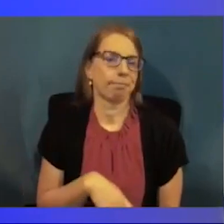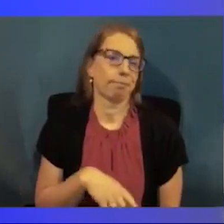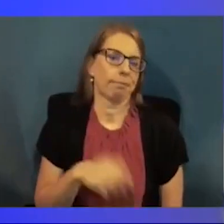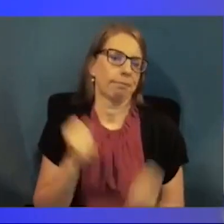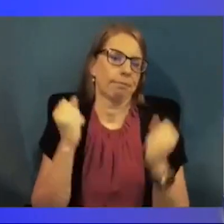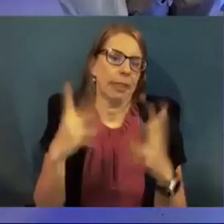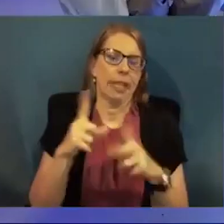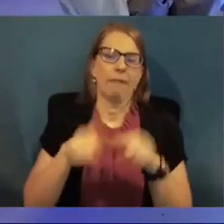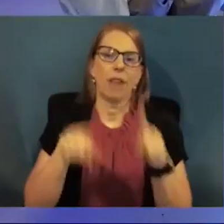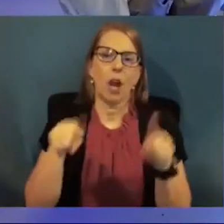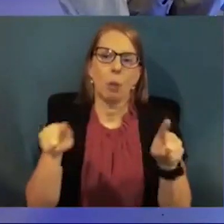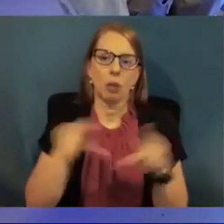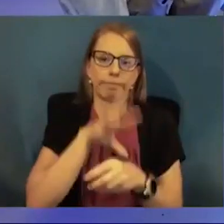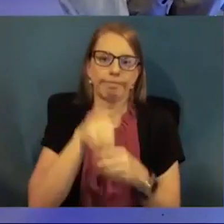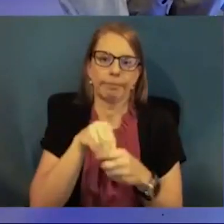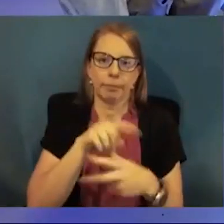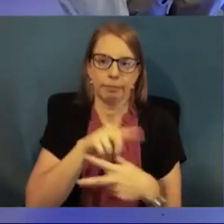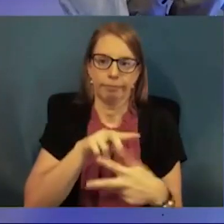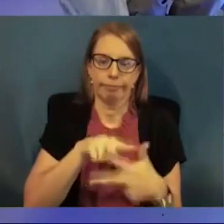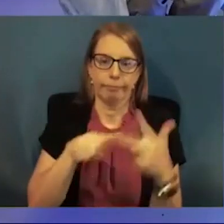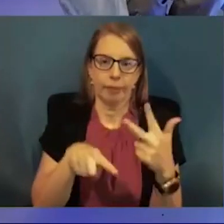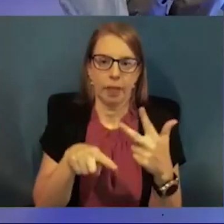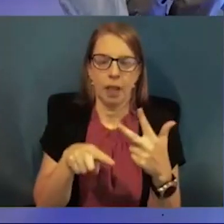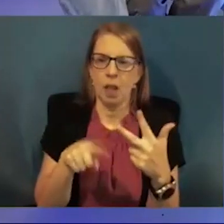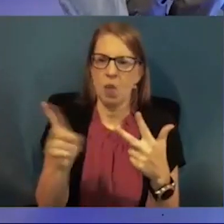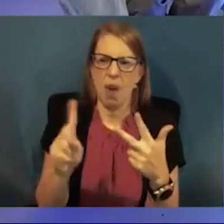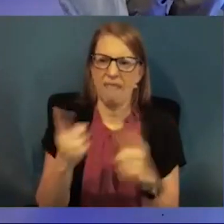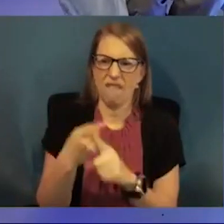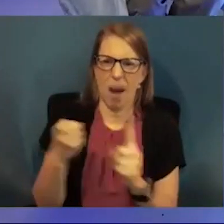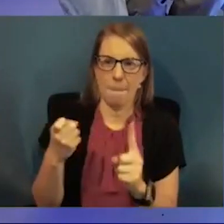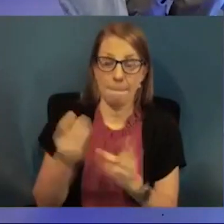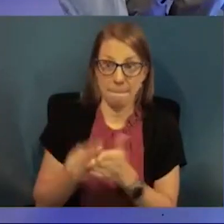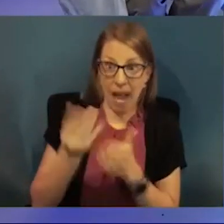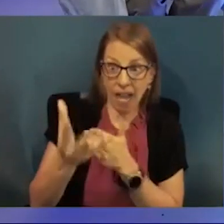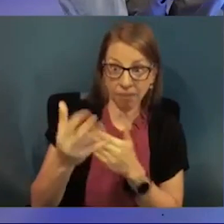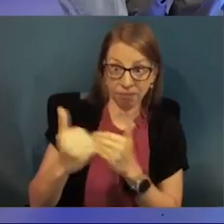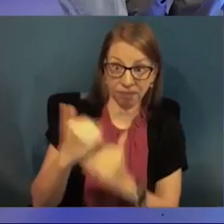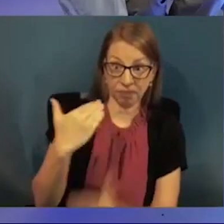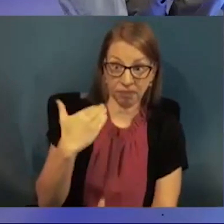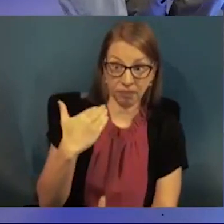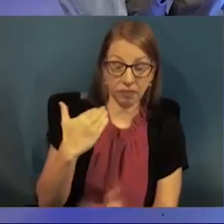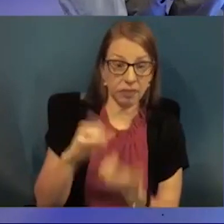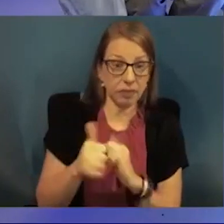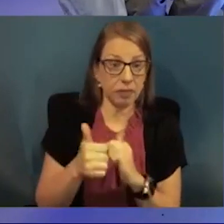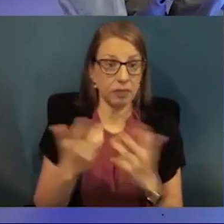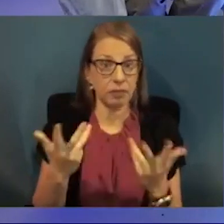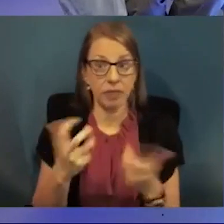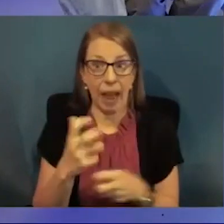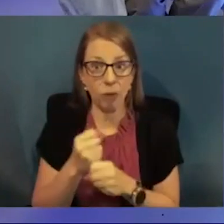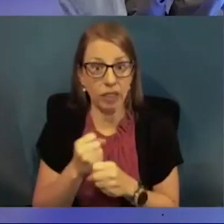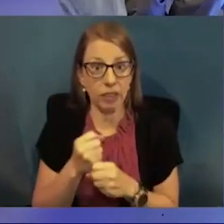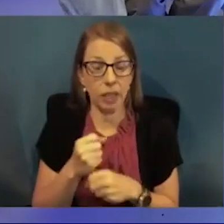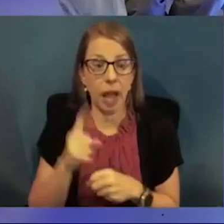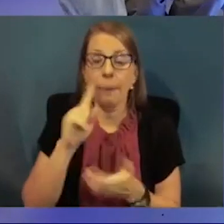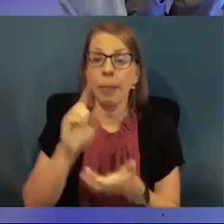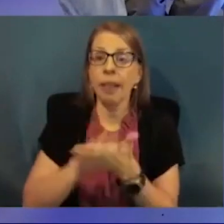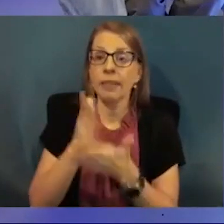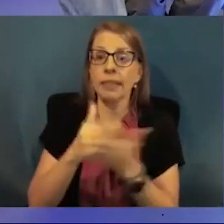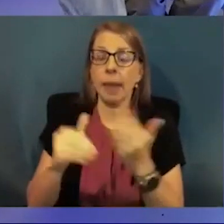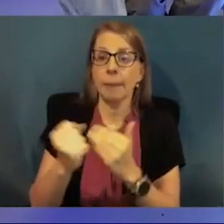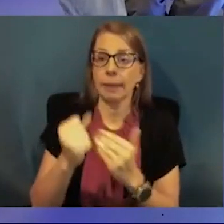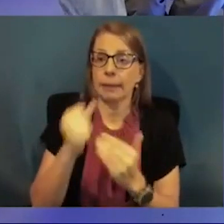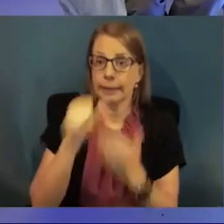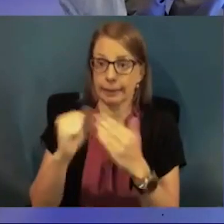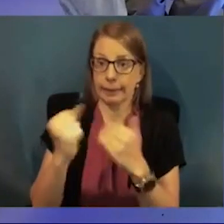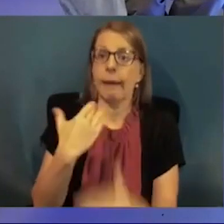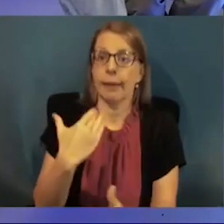Where do these come from? Are they sent to you? Do you buy them somewhere? I believe you can, I believe some of them are sent to you. Okay. Some of them you pick